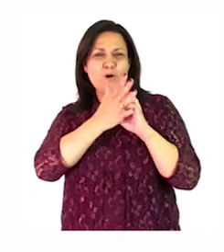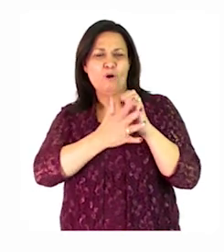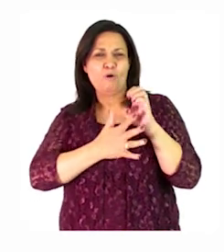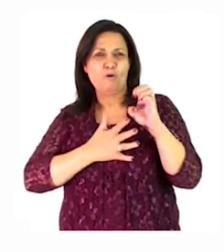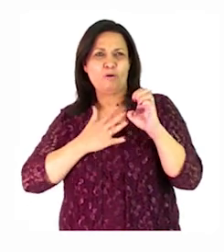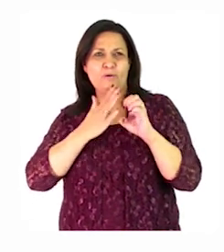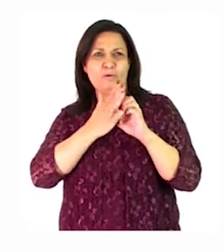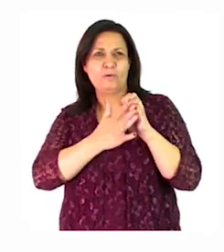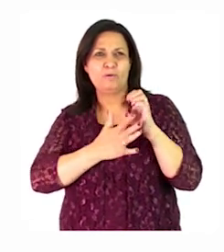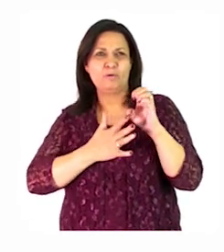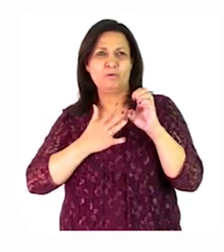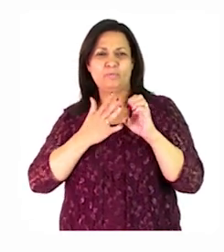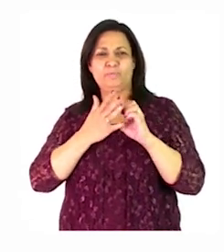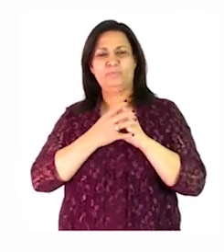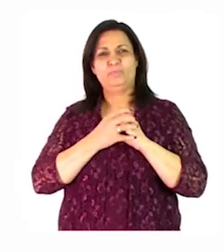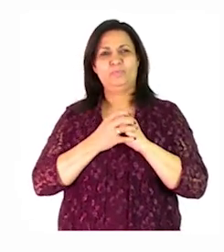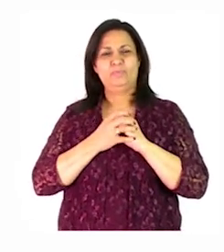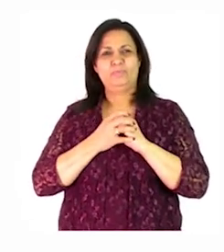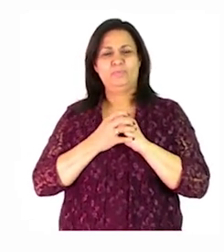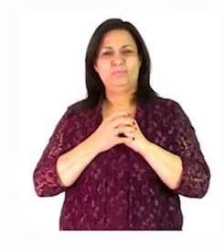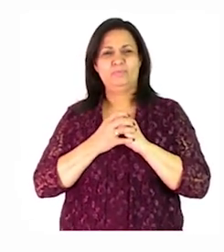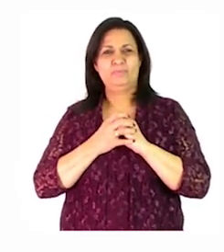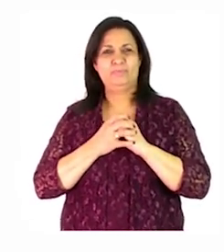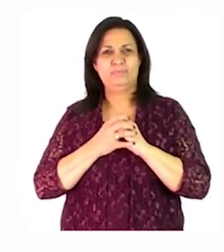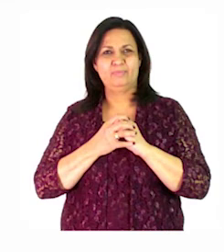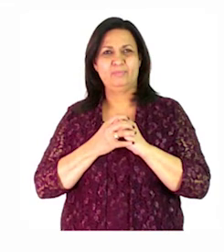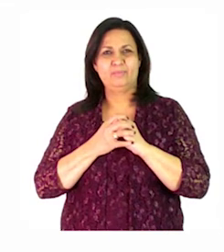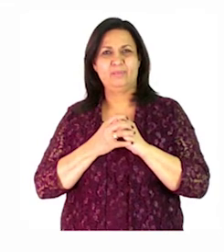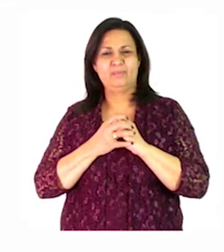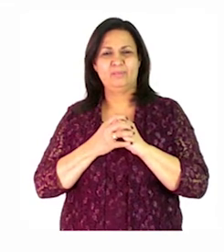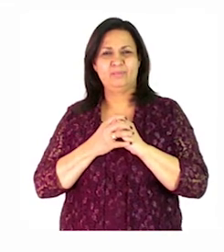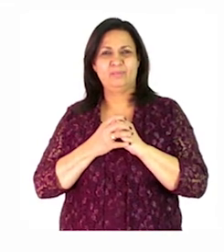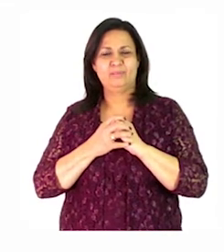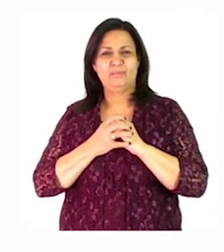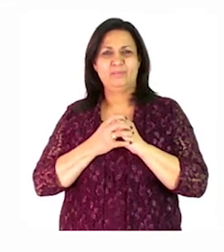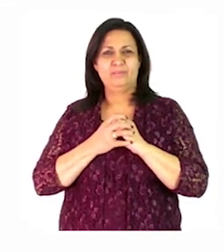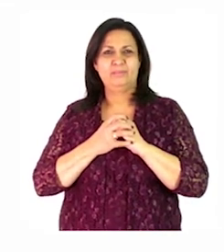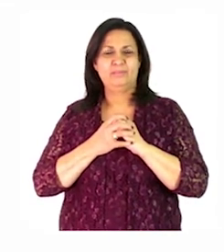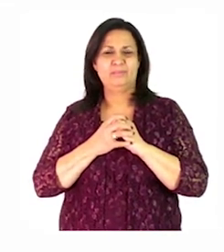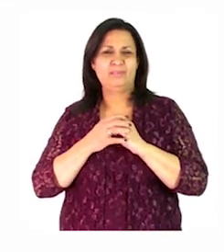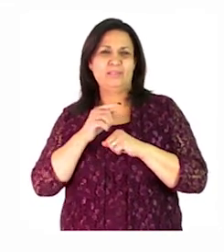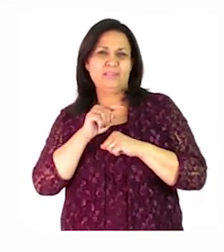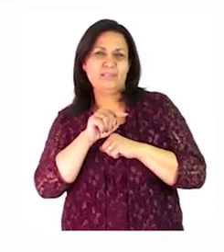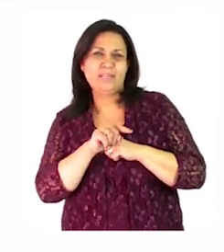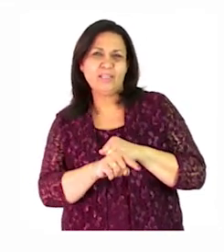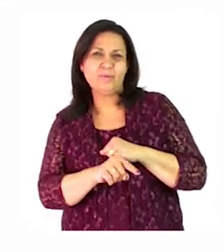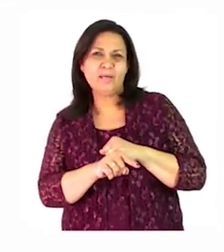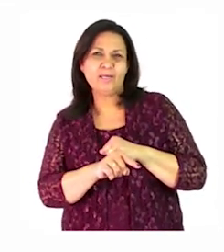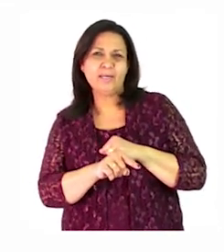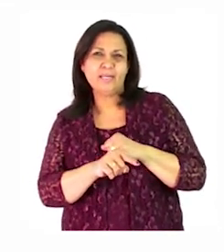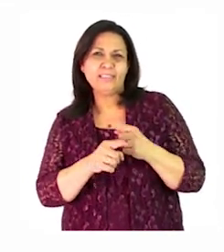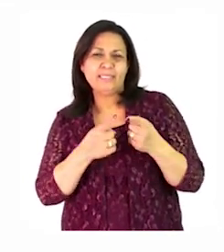picture. Look at the tiger's paws. There is